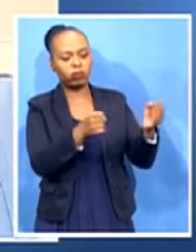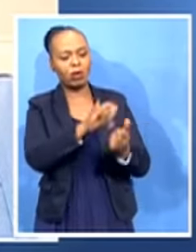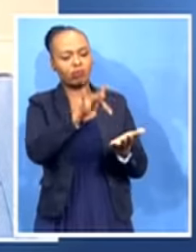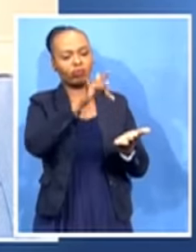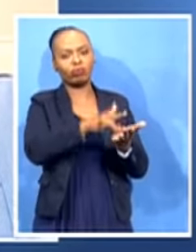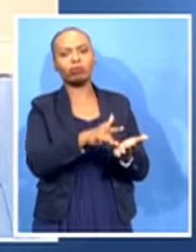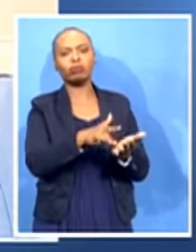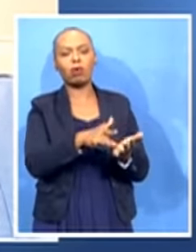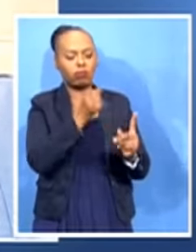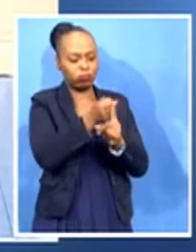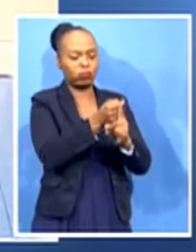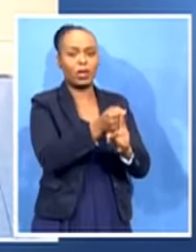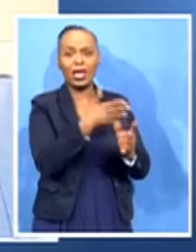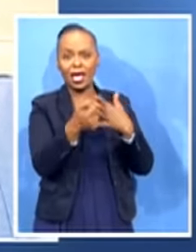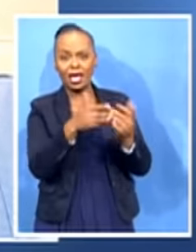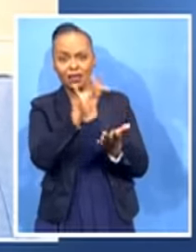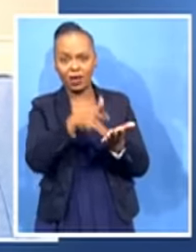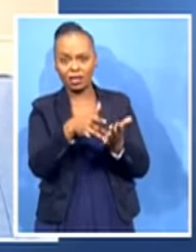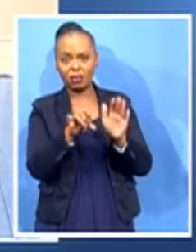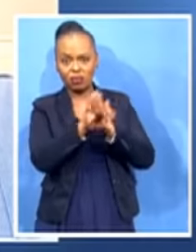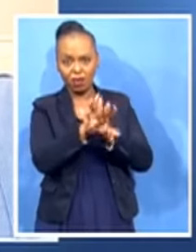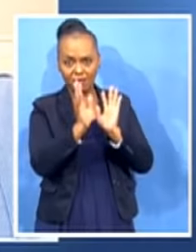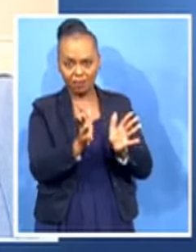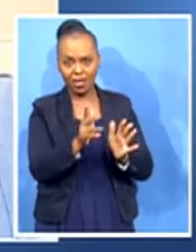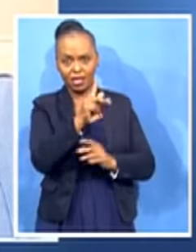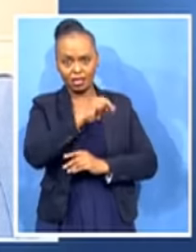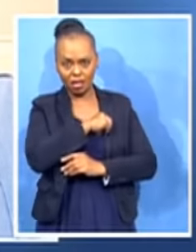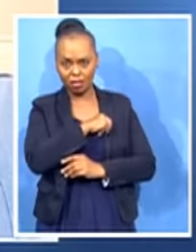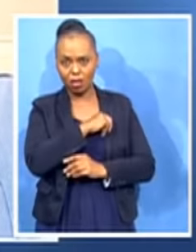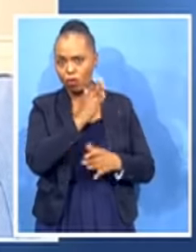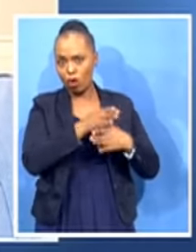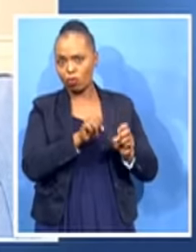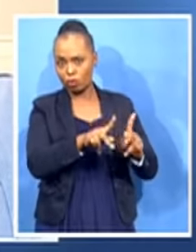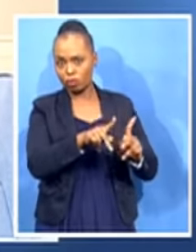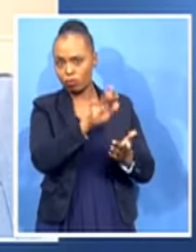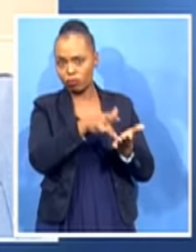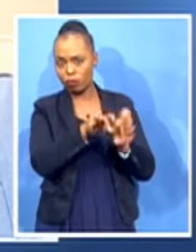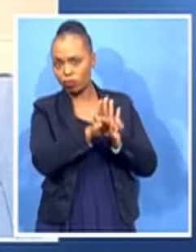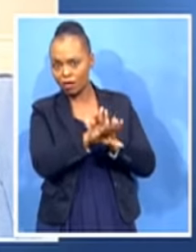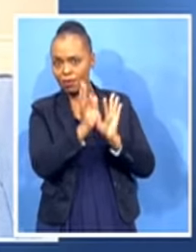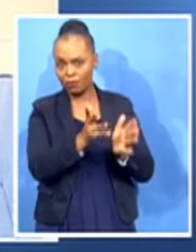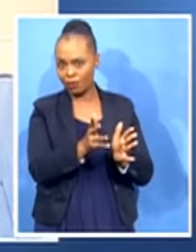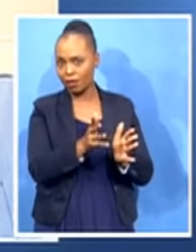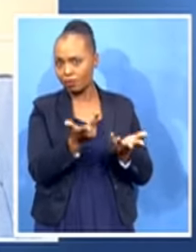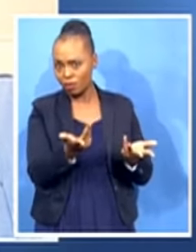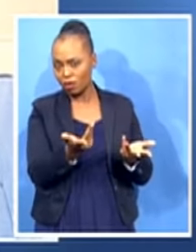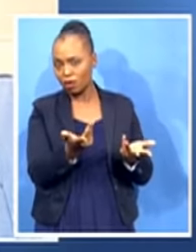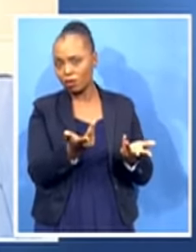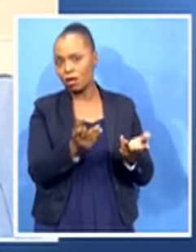in KZN, and can you tell us whether or not these vacancies will be filled and the impact that it's having on the health system?